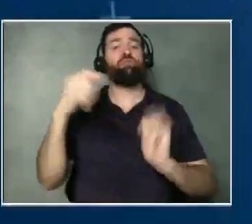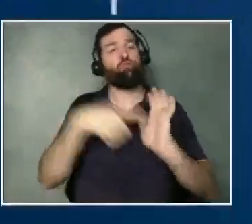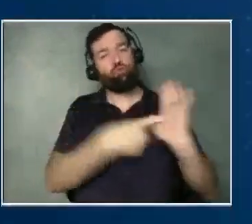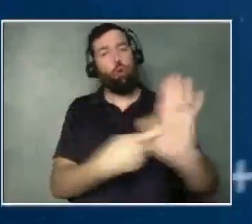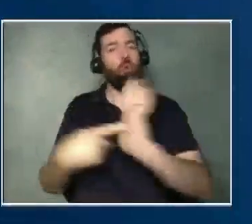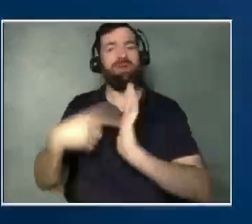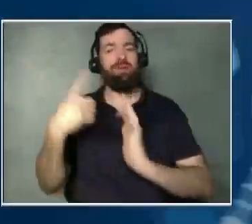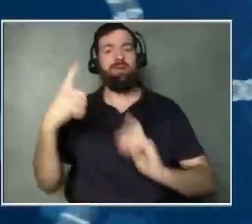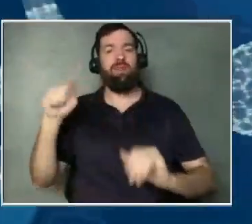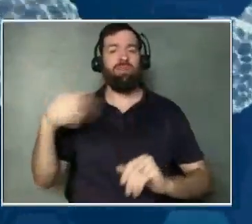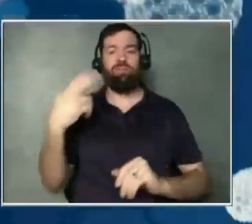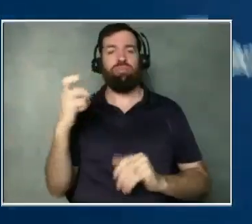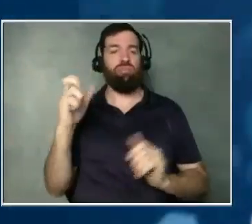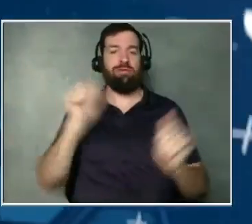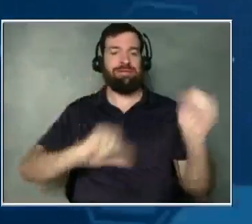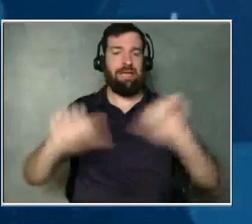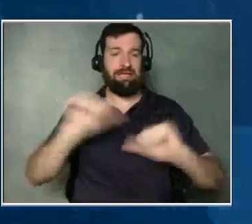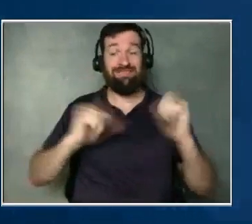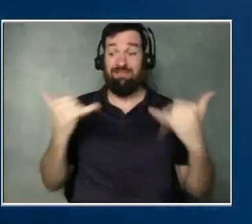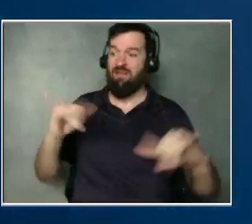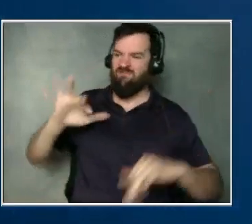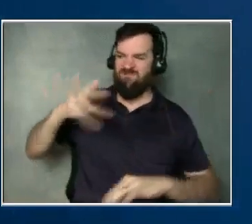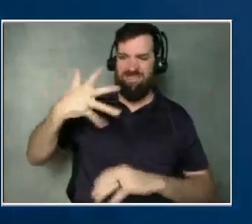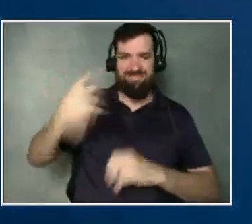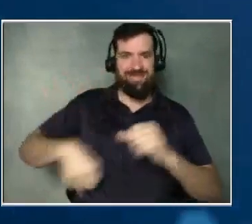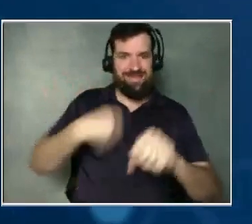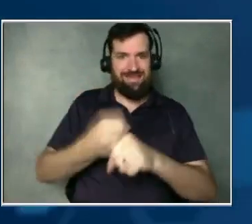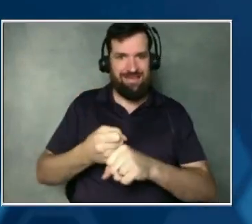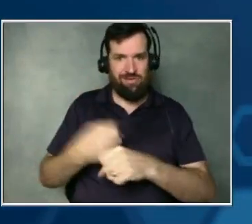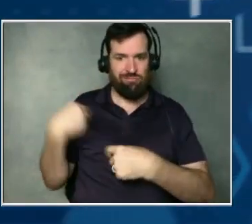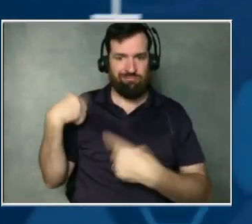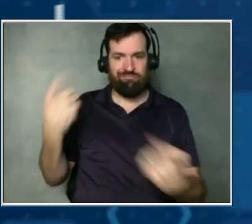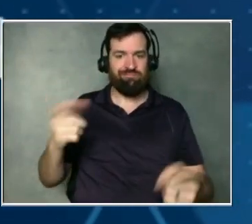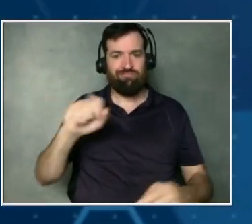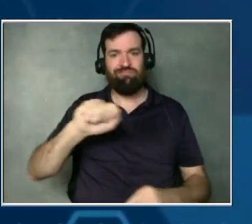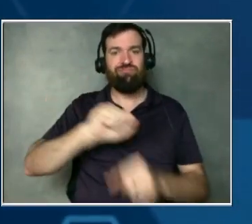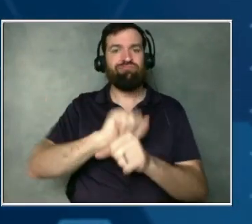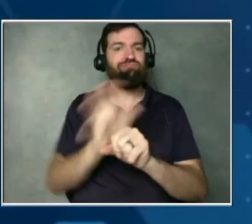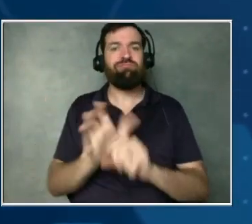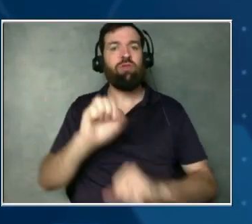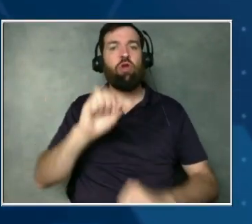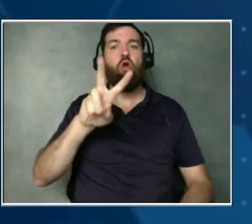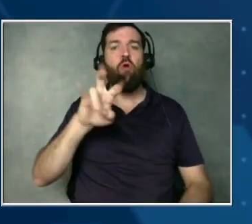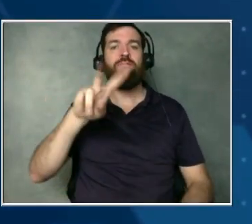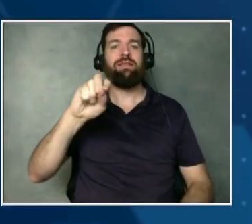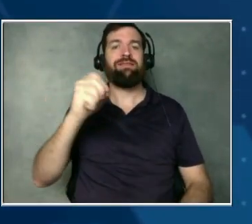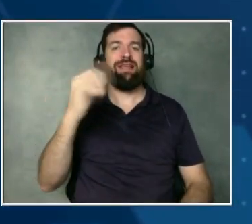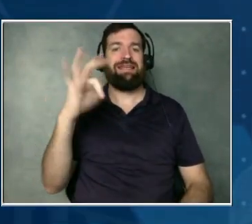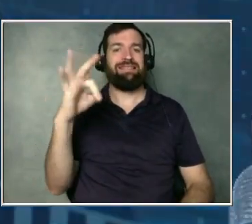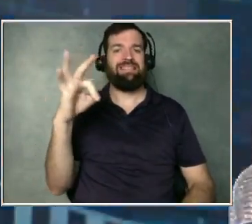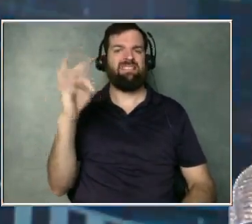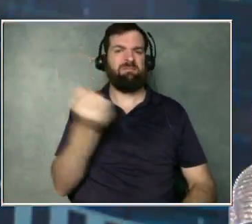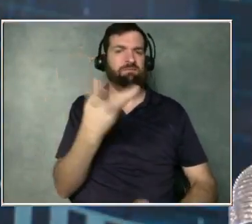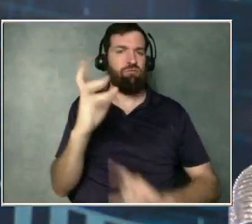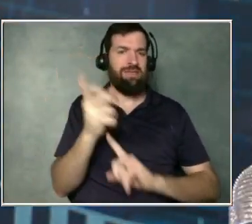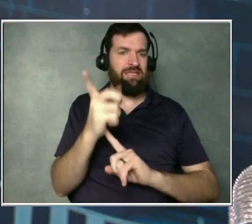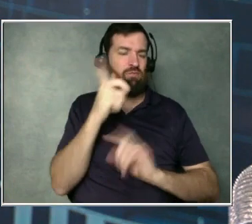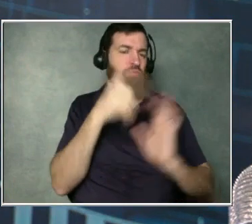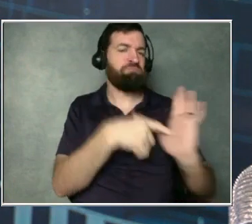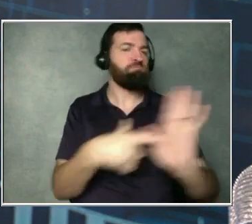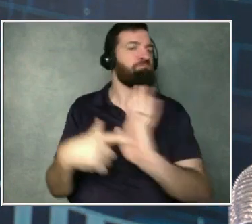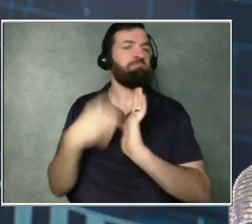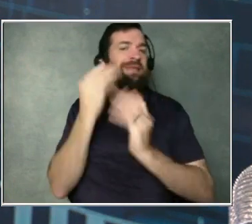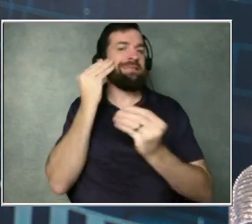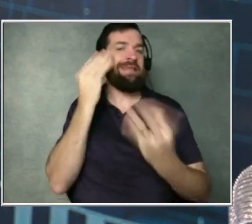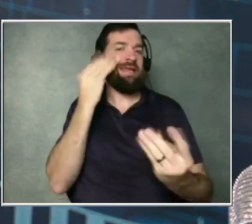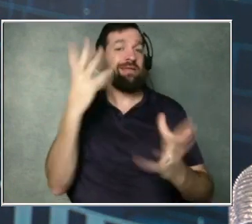entered the 5th year of COVID-19. And in a few moments, we'll show you some data proving COVID